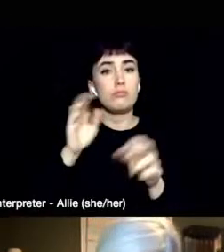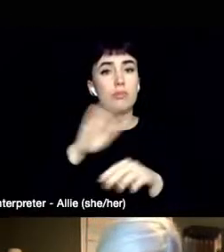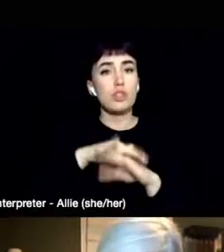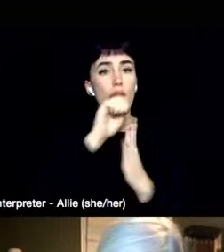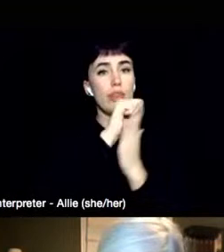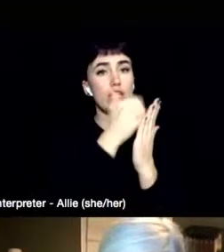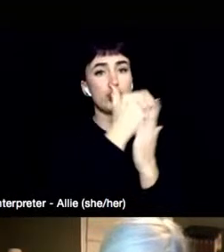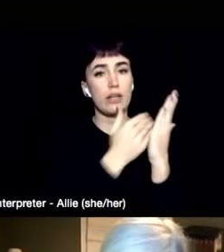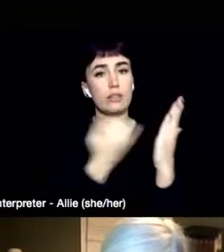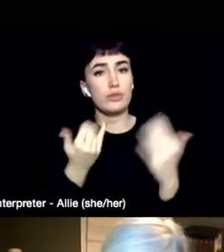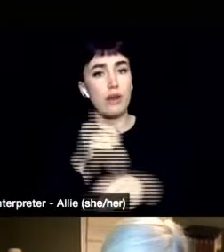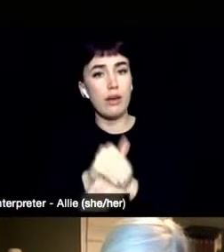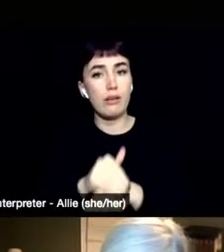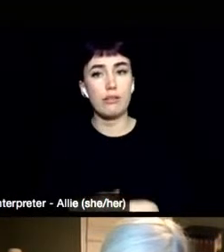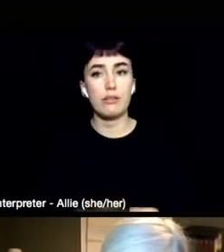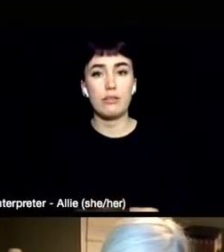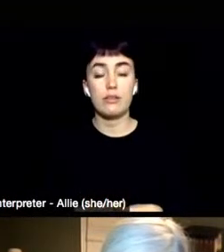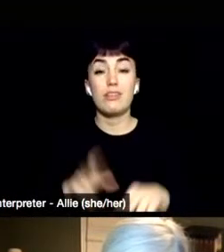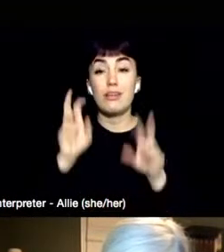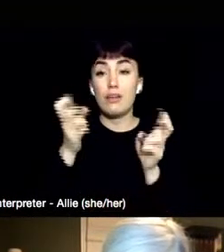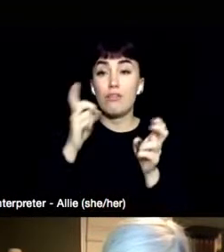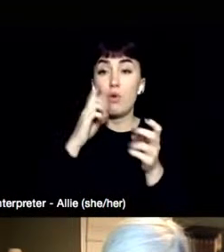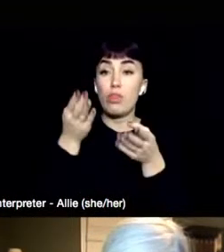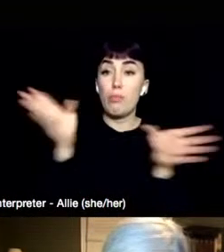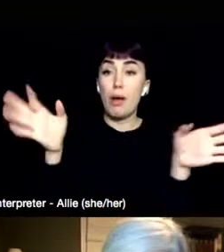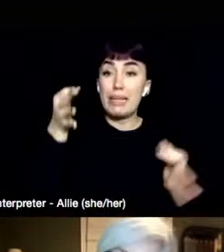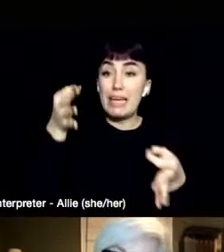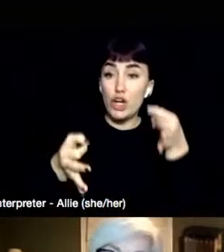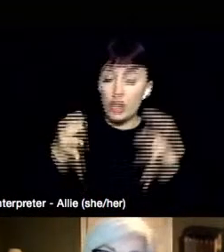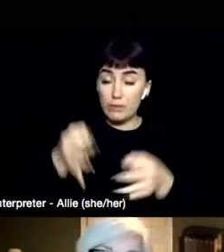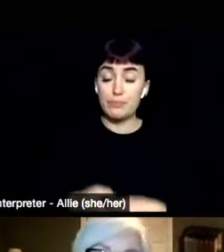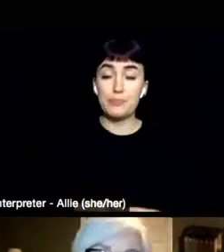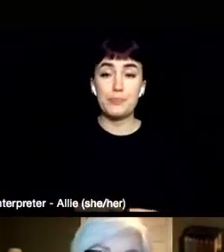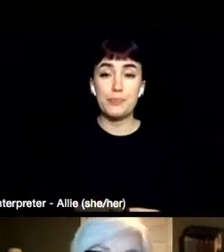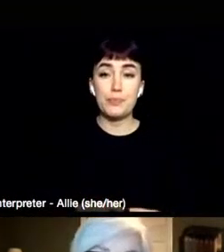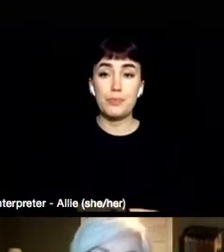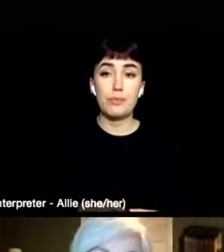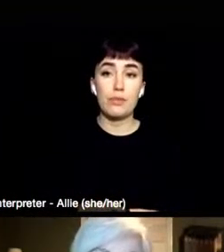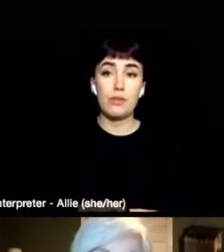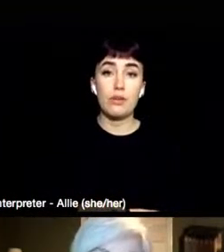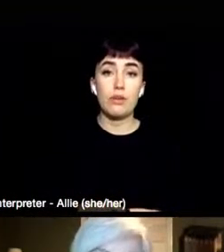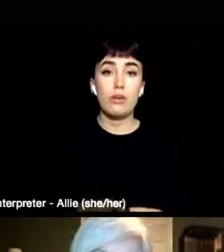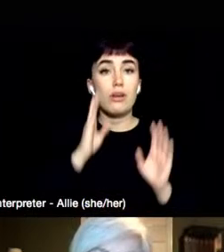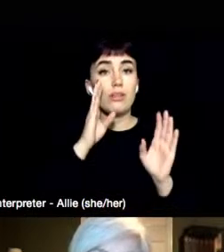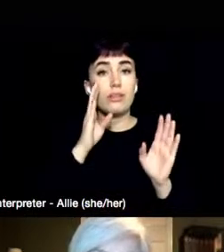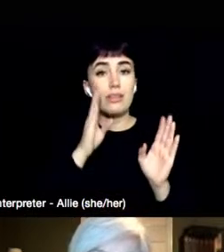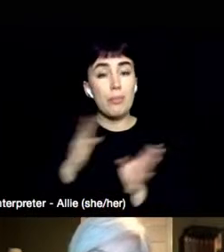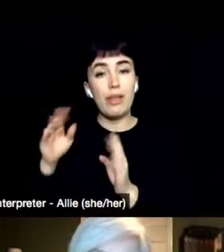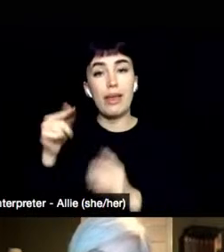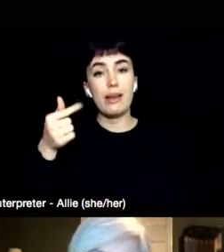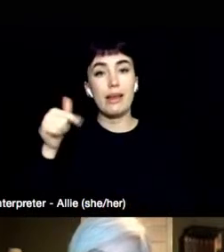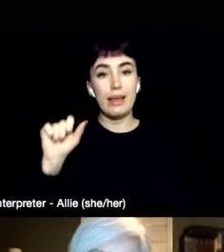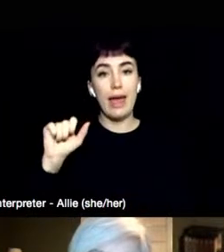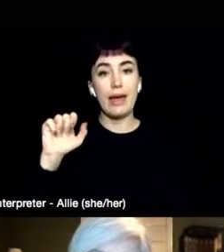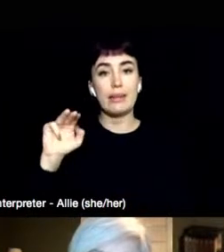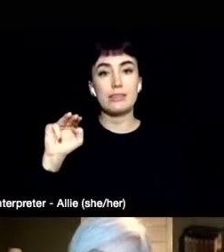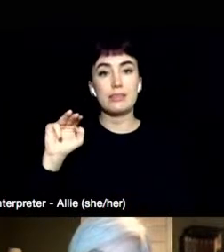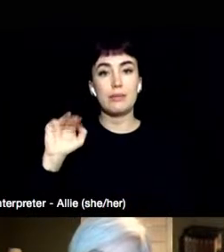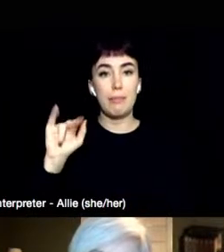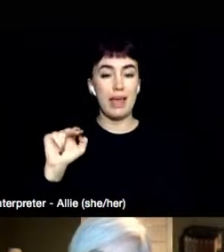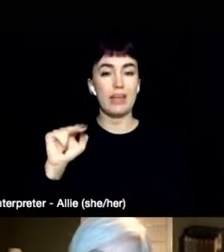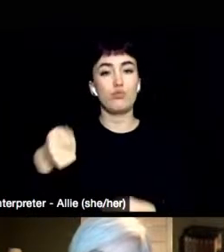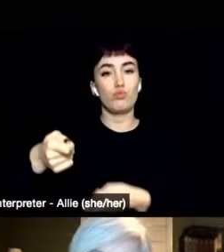tonight, the subject of the public hearing, the planned gas main replacement